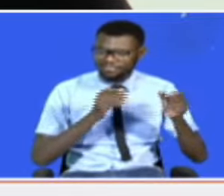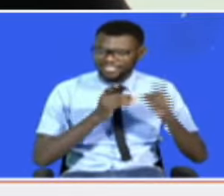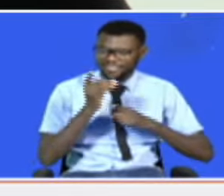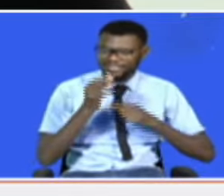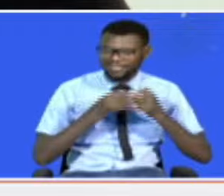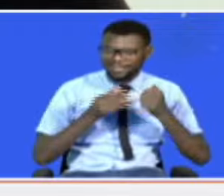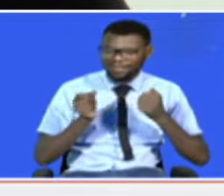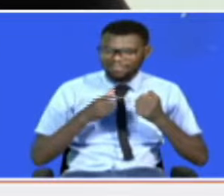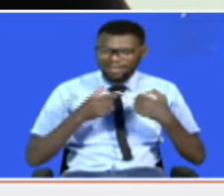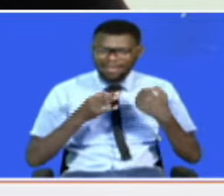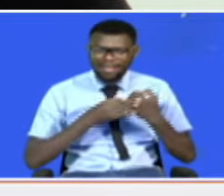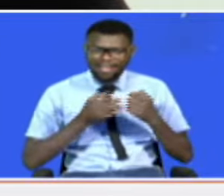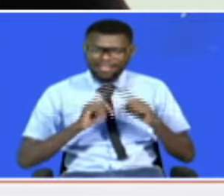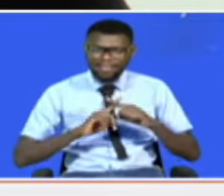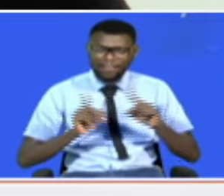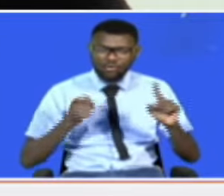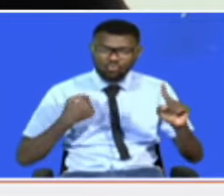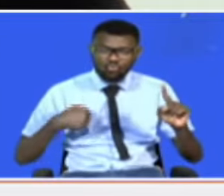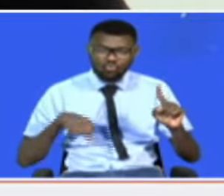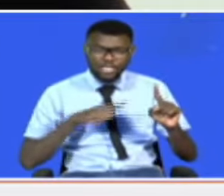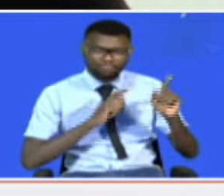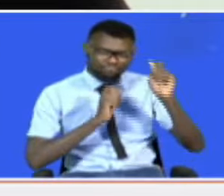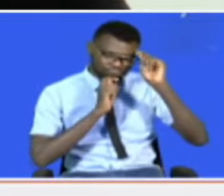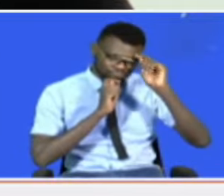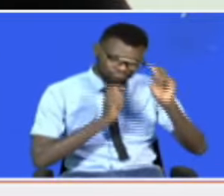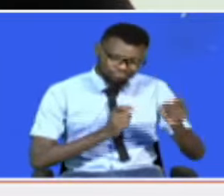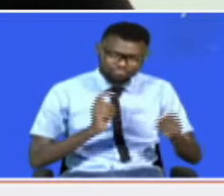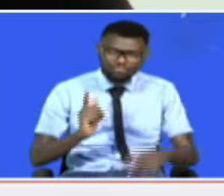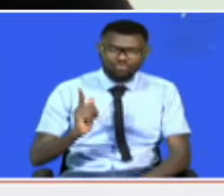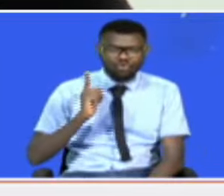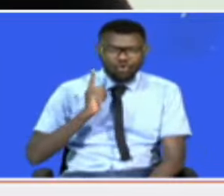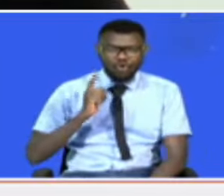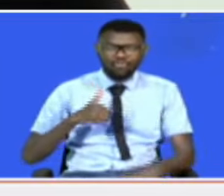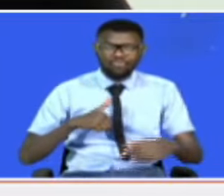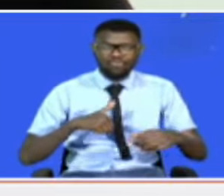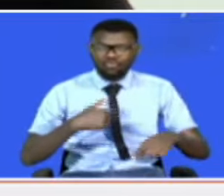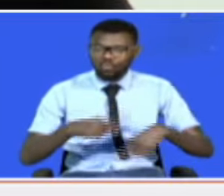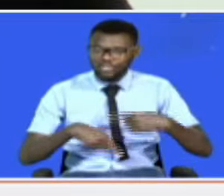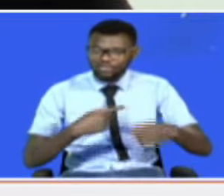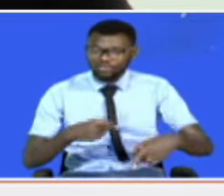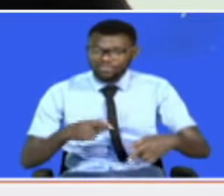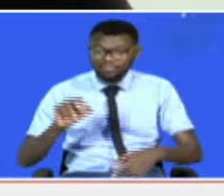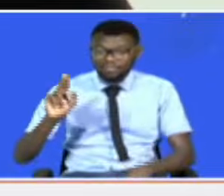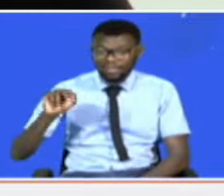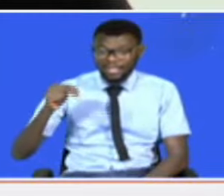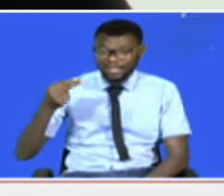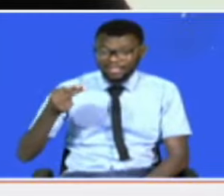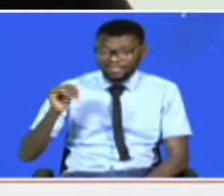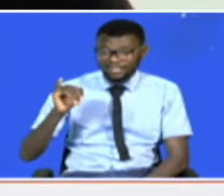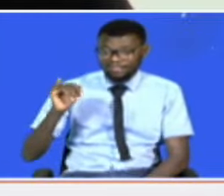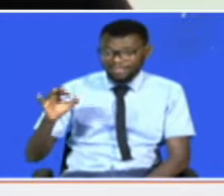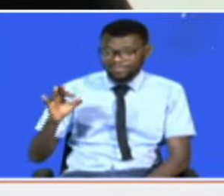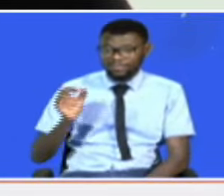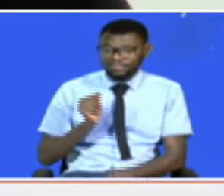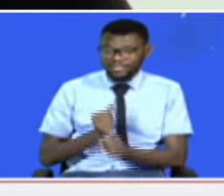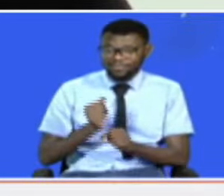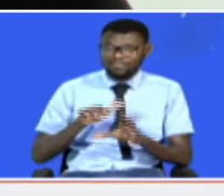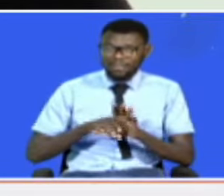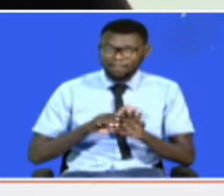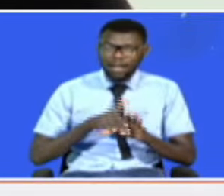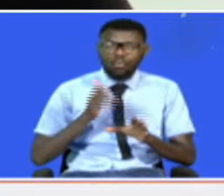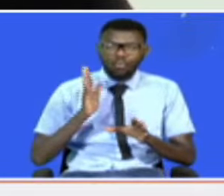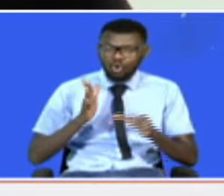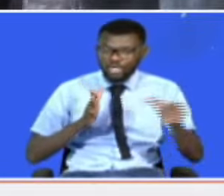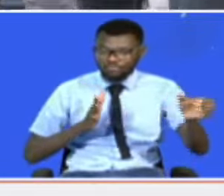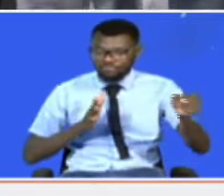be in full compliance with the law in terms of giving current NHIF staff priority when it comes to onboarding them onto the